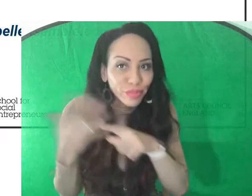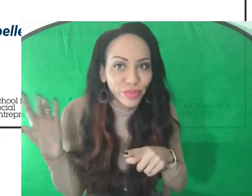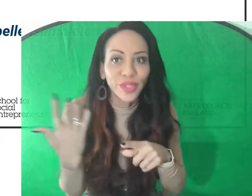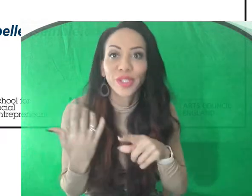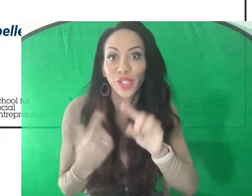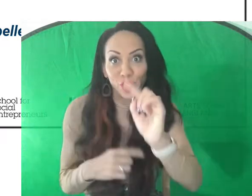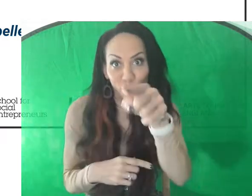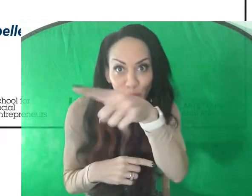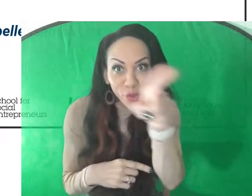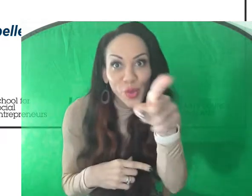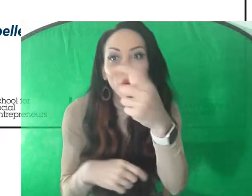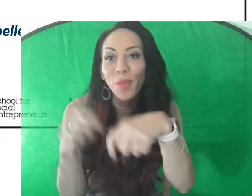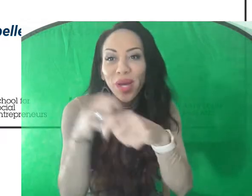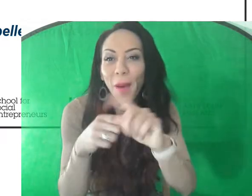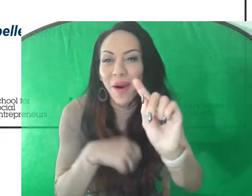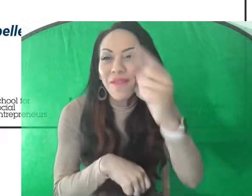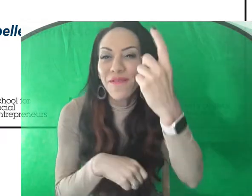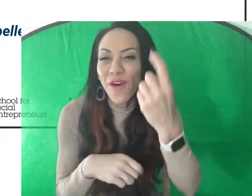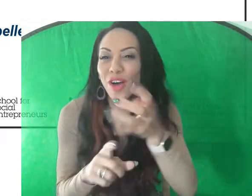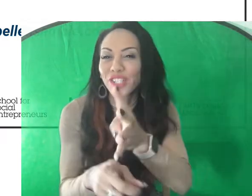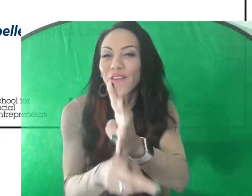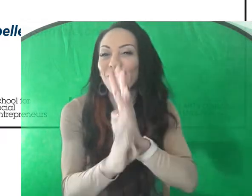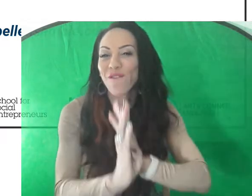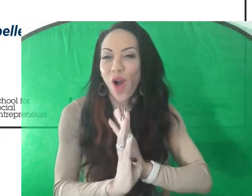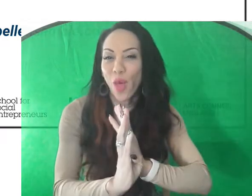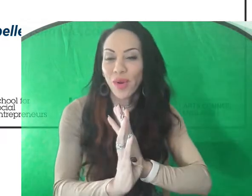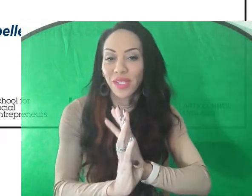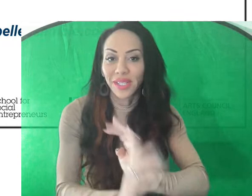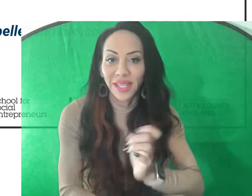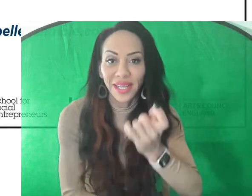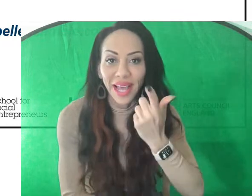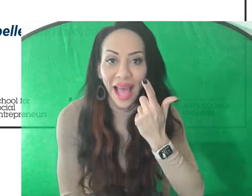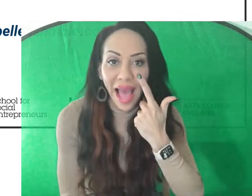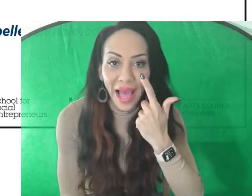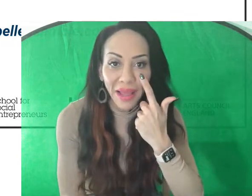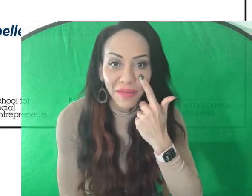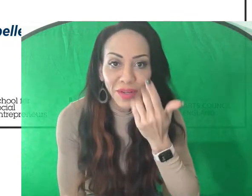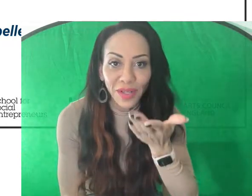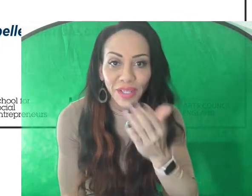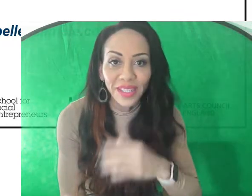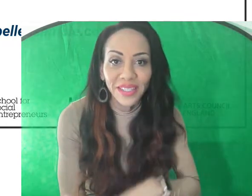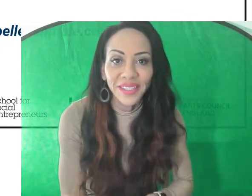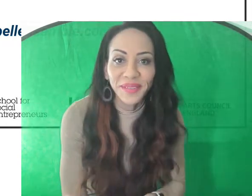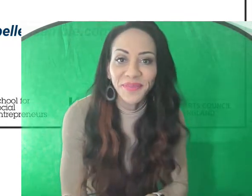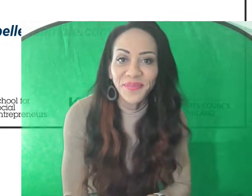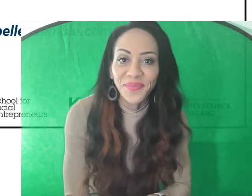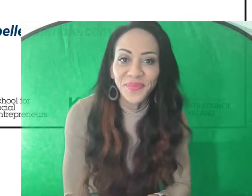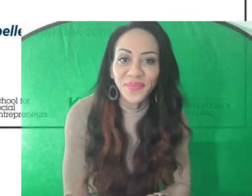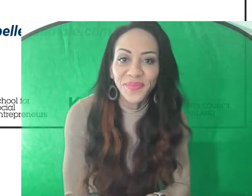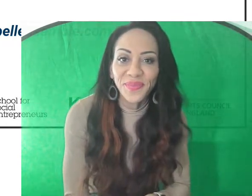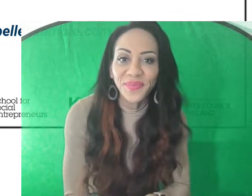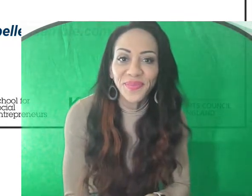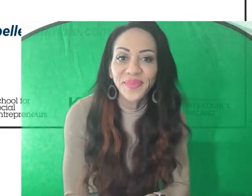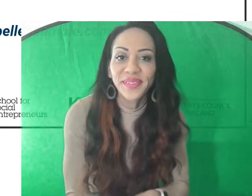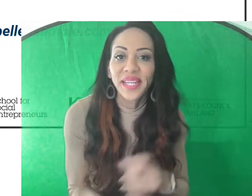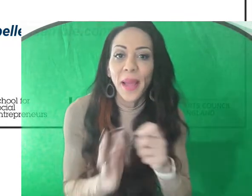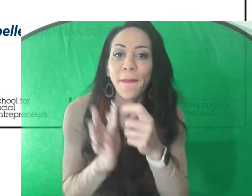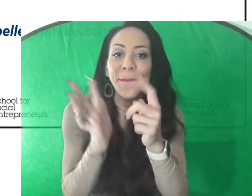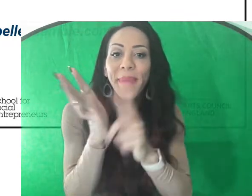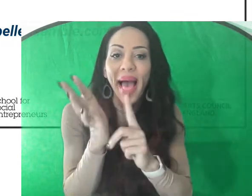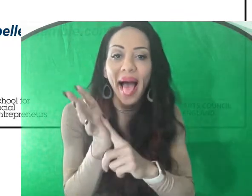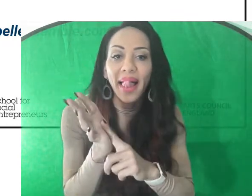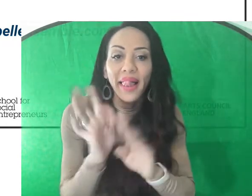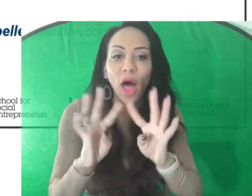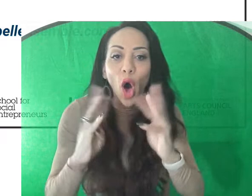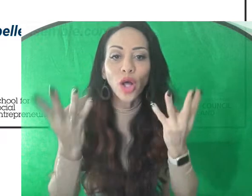Website is coming soon, but for now you can go to, it's pelensemble.com, and you'll find everything you need to know Move and Code on there. But yeah, so thank